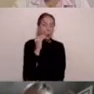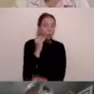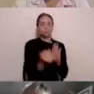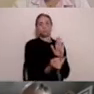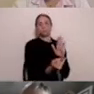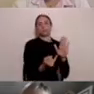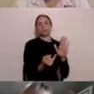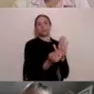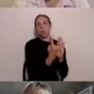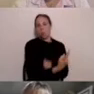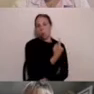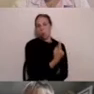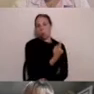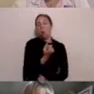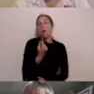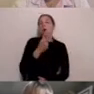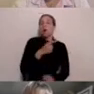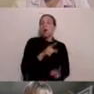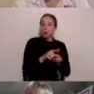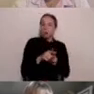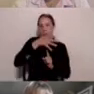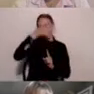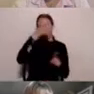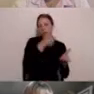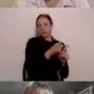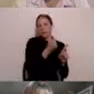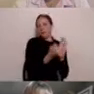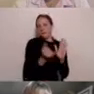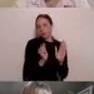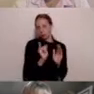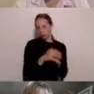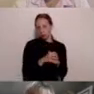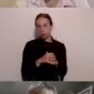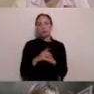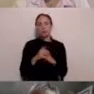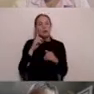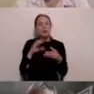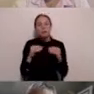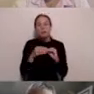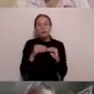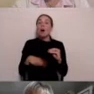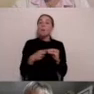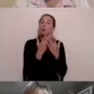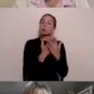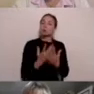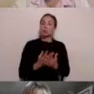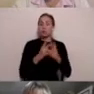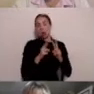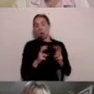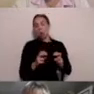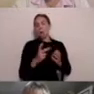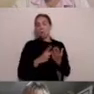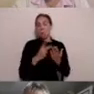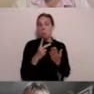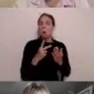from other parents who have deaf and hard of hearing children. We heard stories about, screening and diagnostic appointments either being halted or